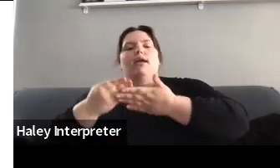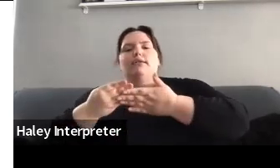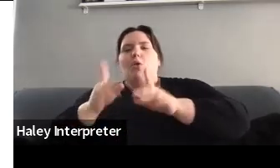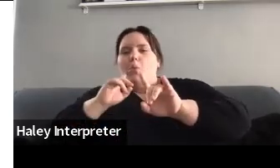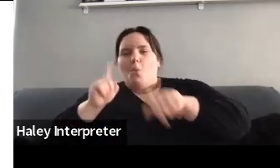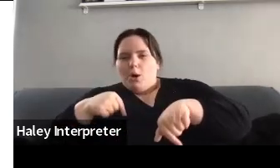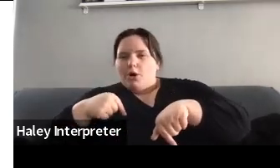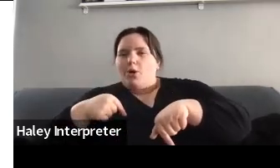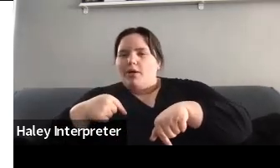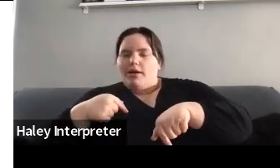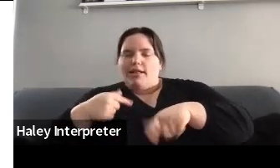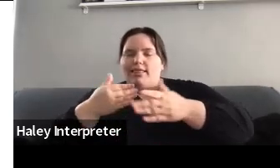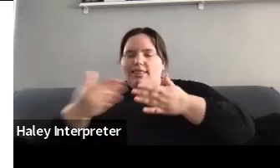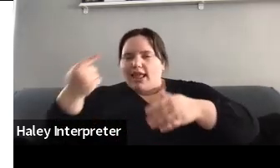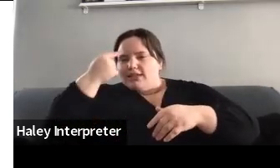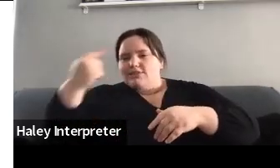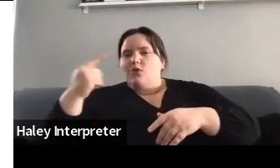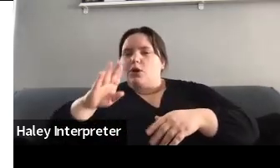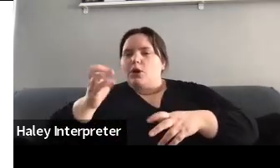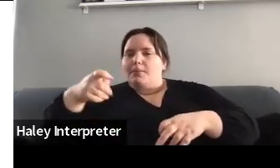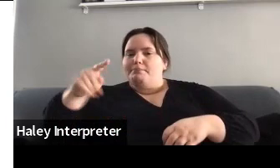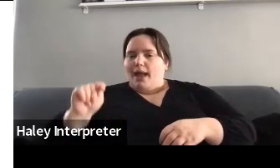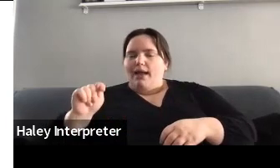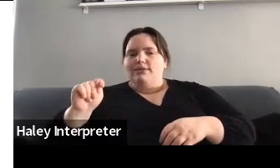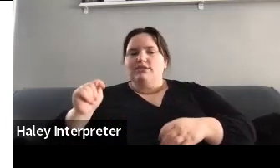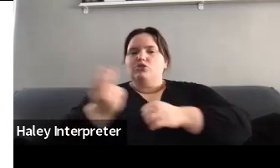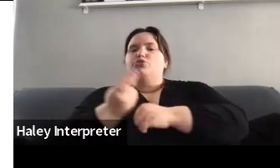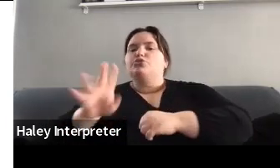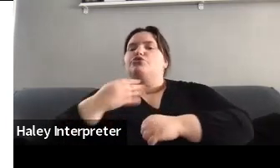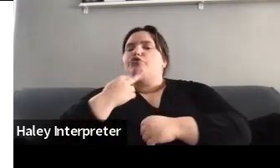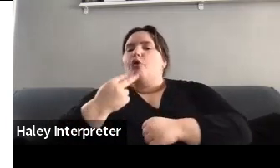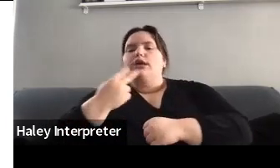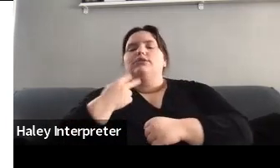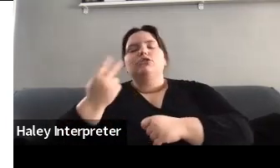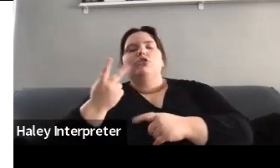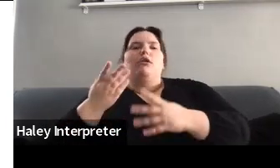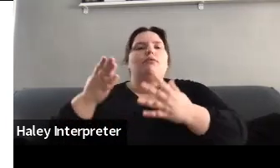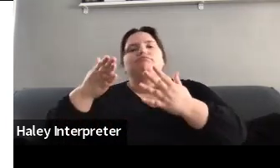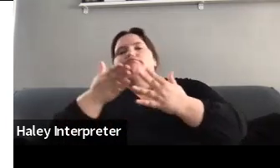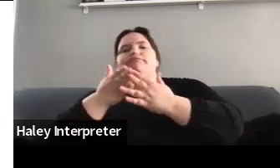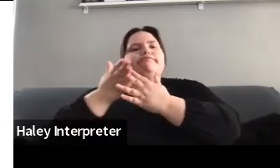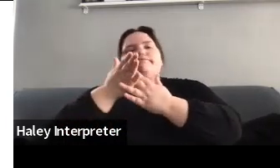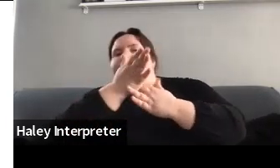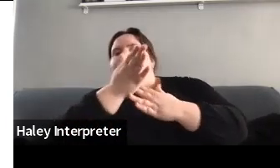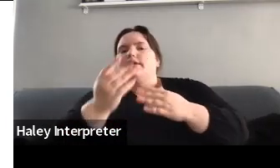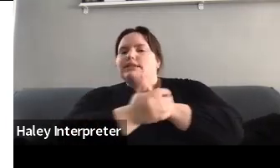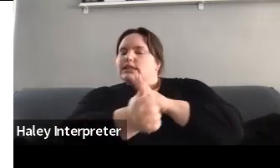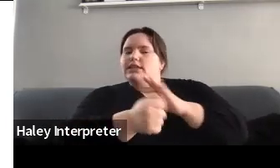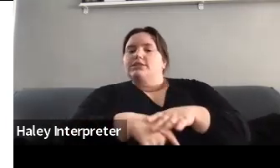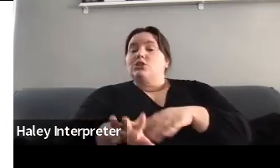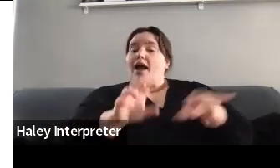work. You use your voice to navigate through the skills. So I could tell